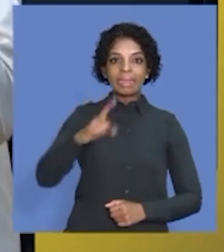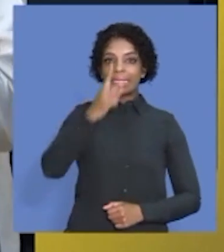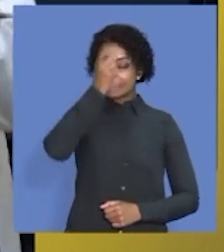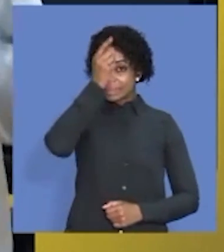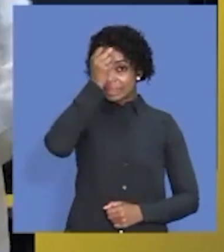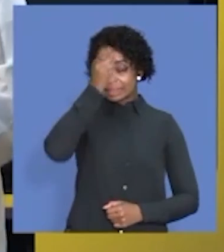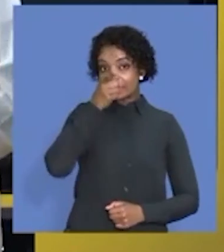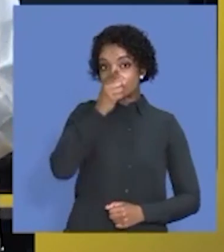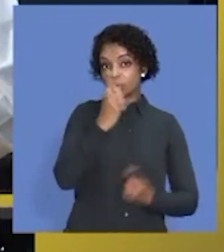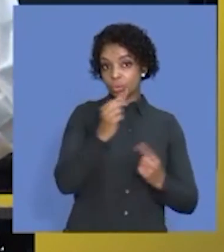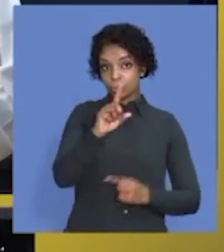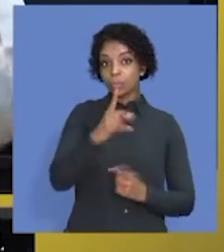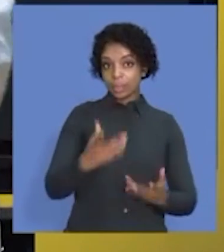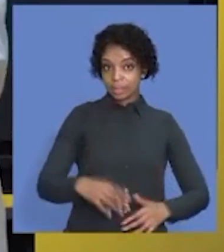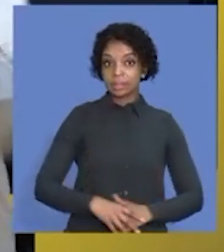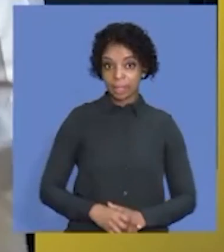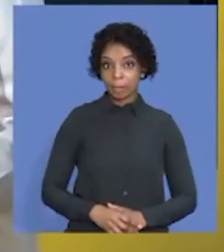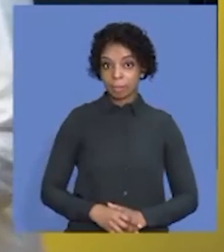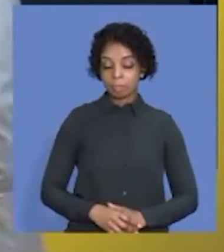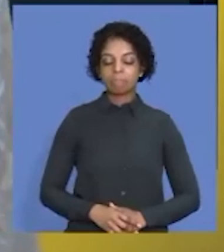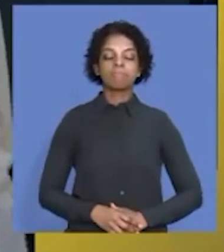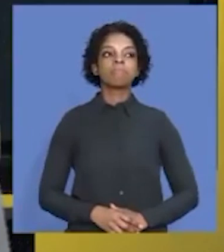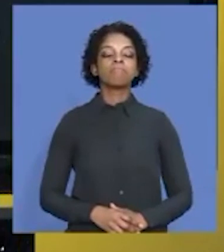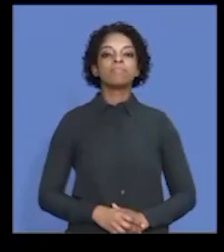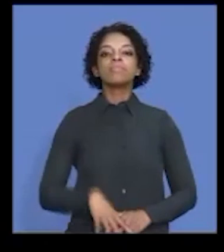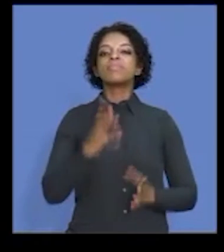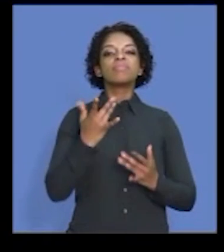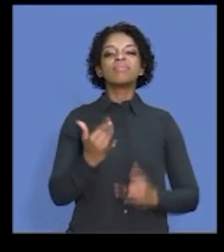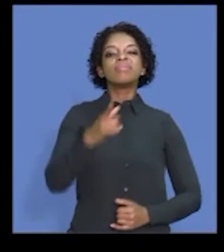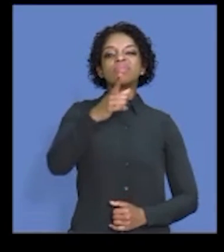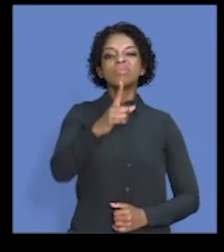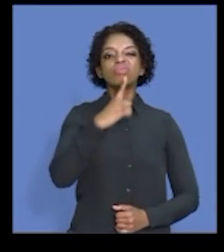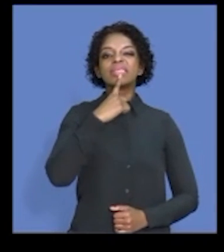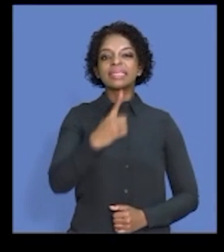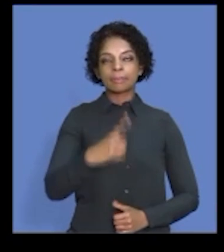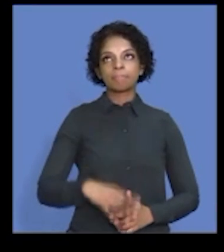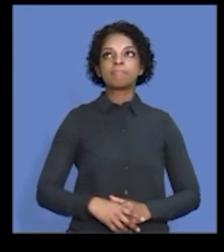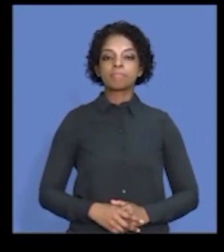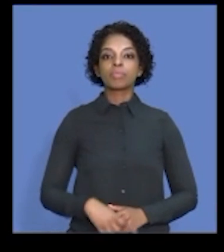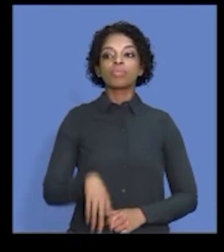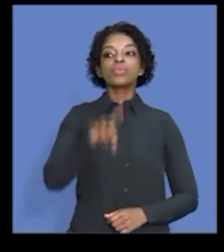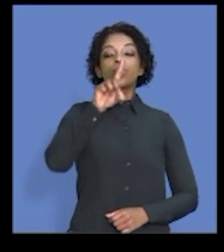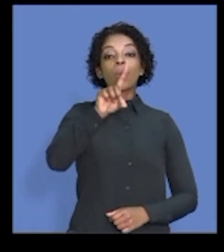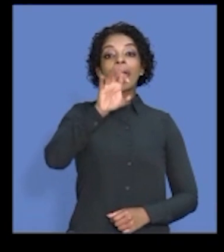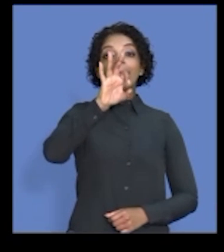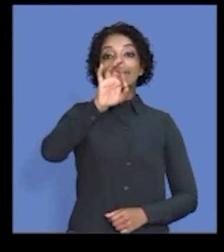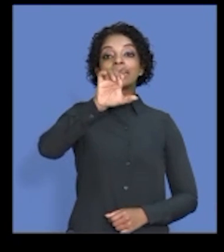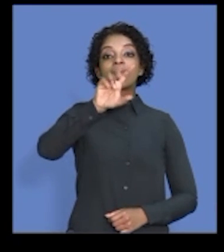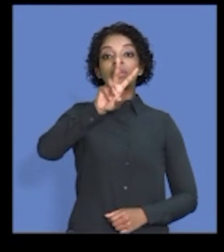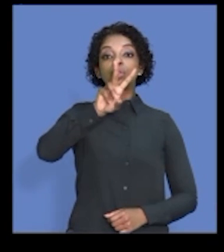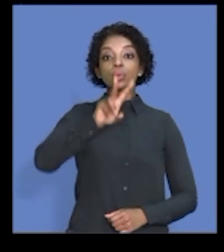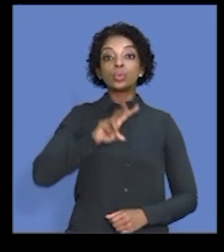to understand what you are doing. Look at this now. You tell yourself, 1372 in terms